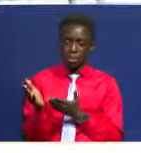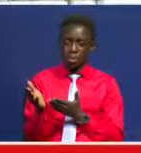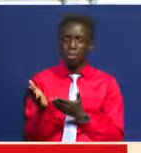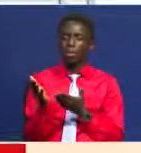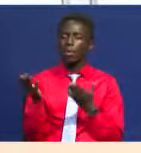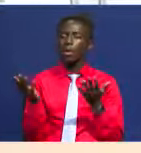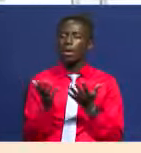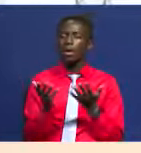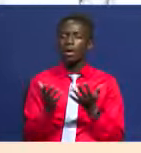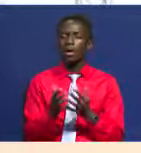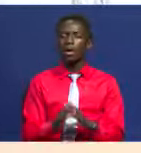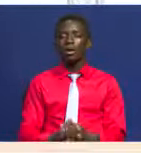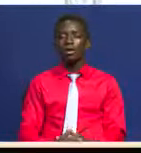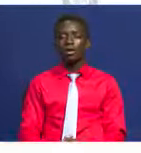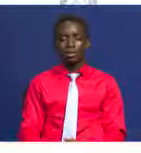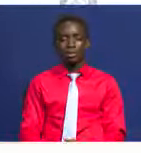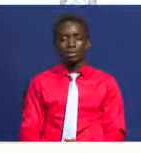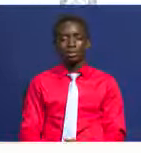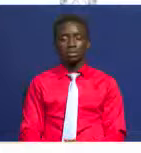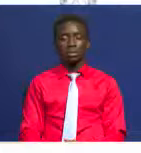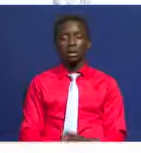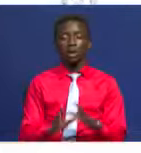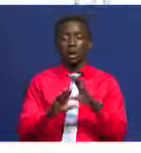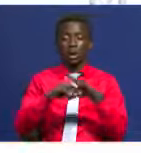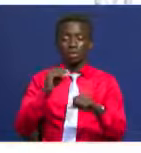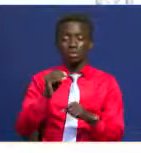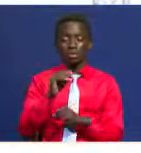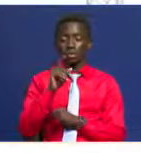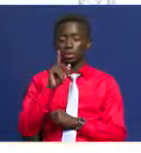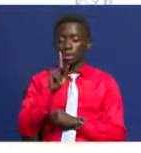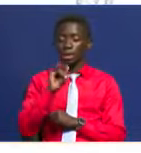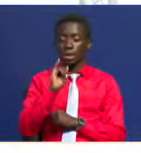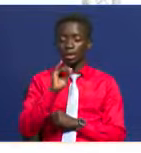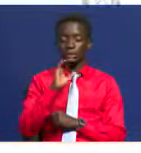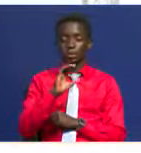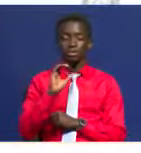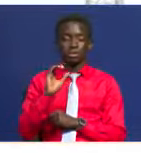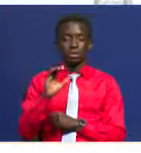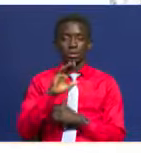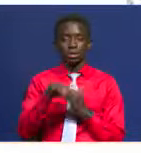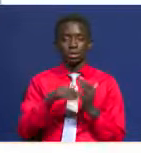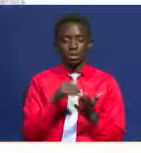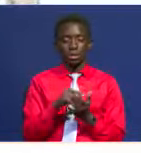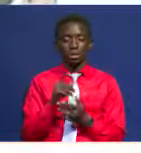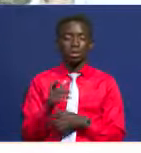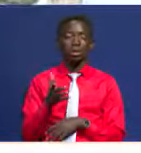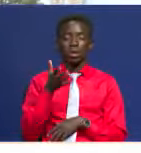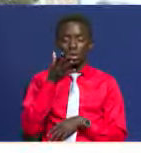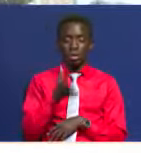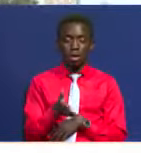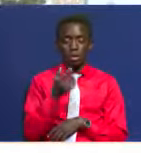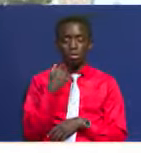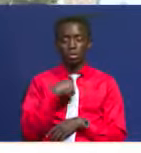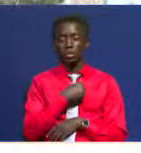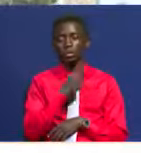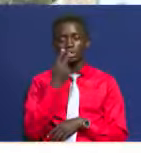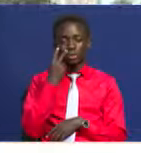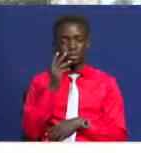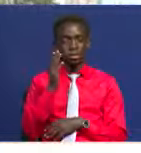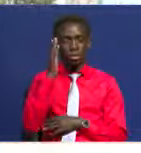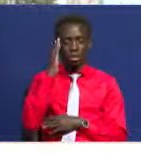outside the Kenyatta International Convention Center. we are seeing security personnel